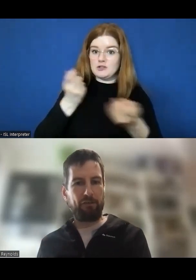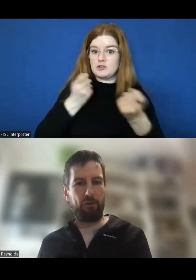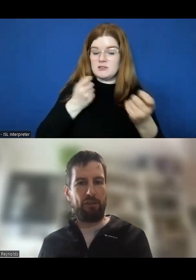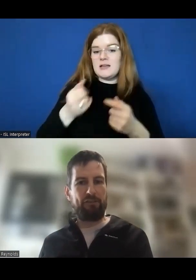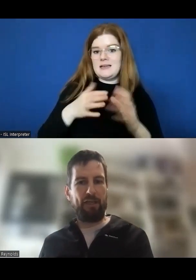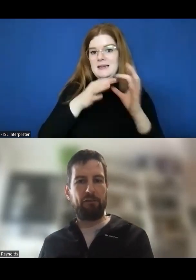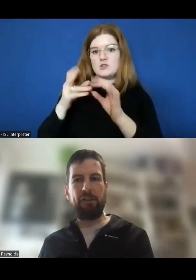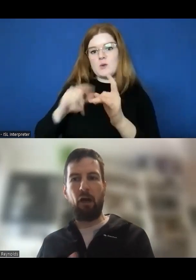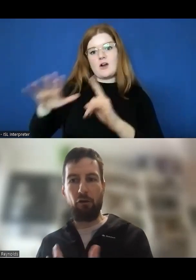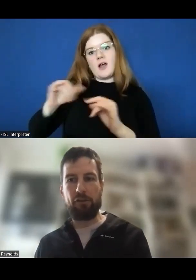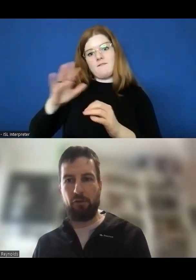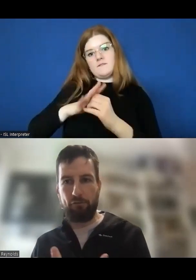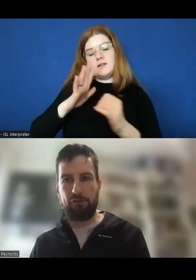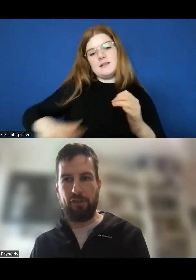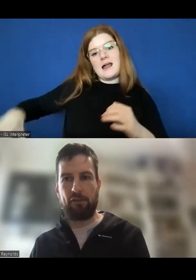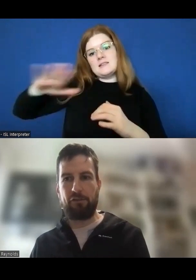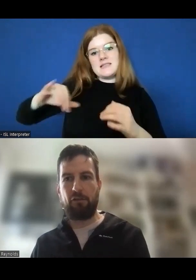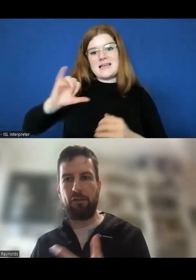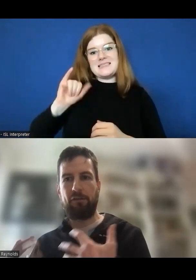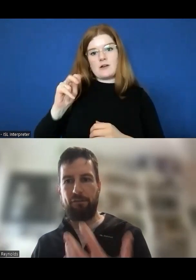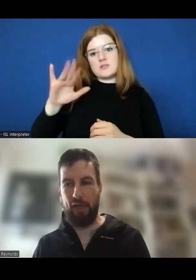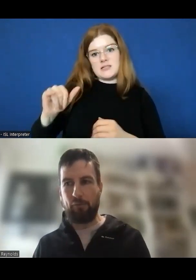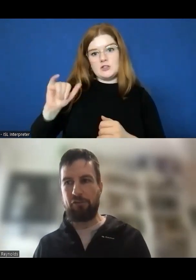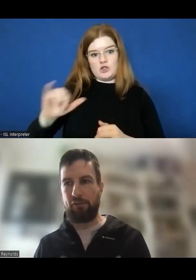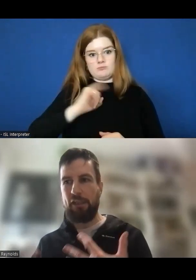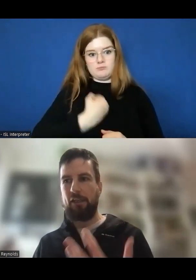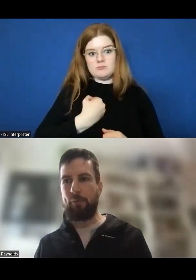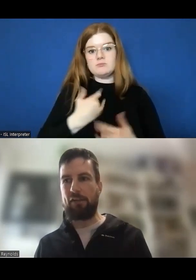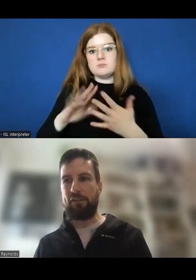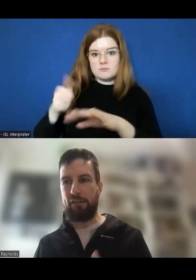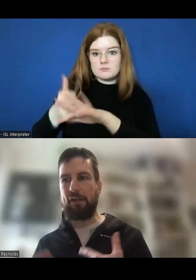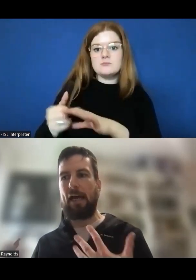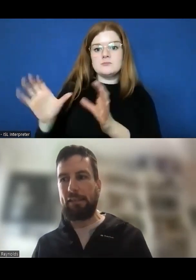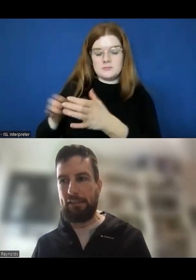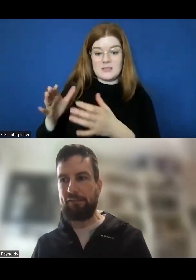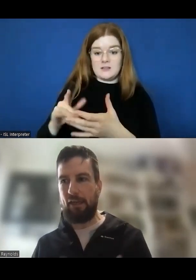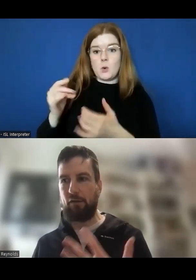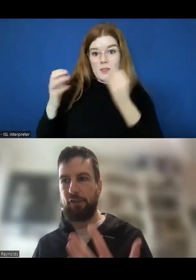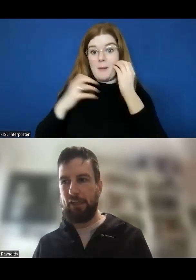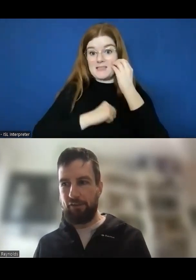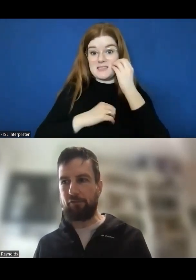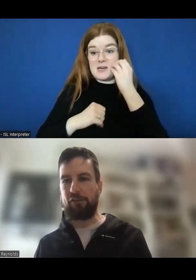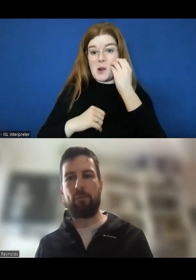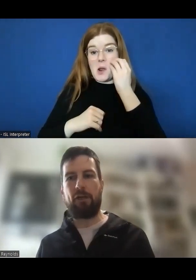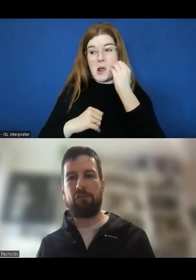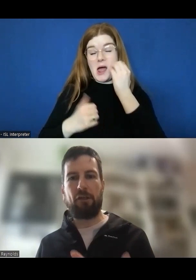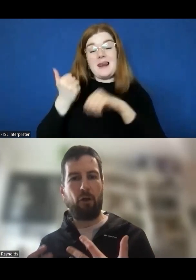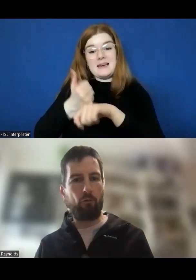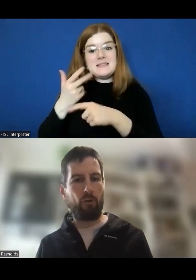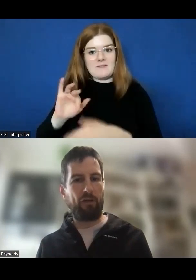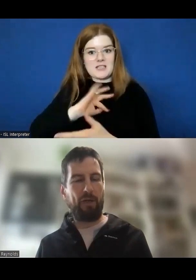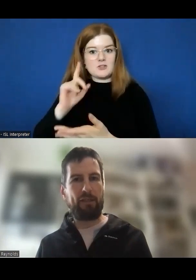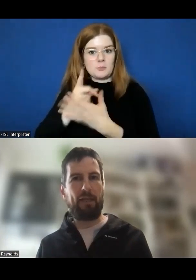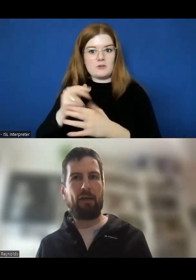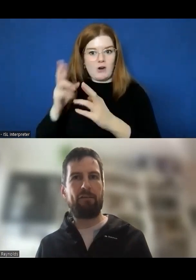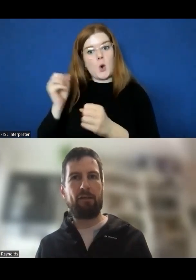of territorial integrity of your territory, right? And it's established that the Palestinians at least have self-determination rights over